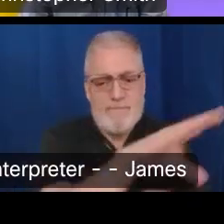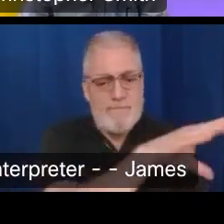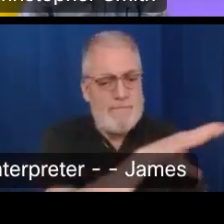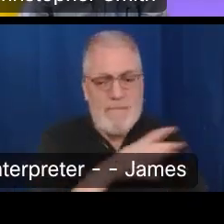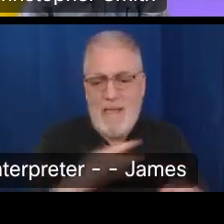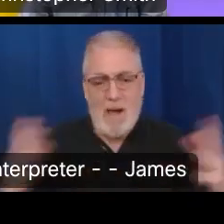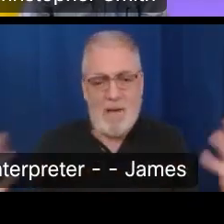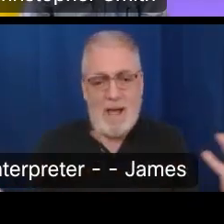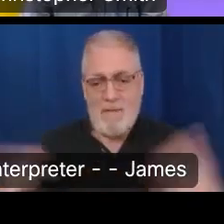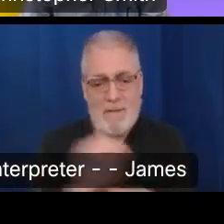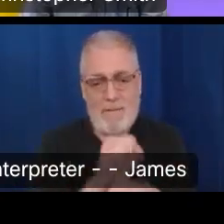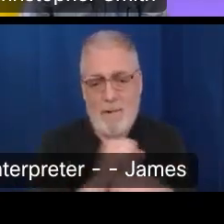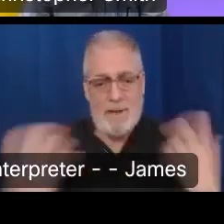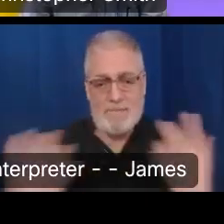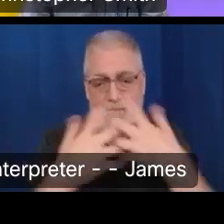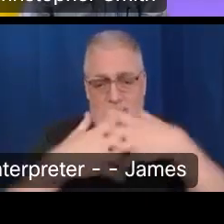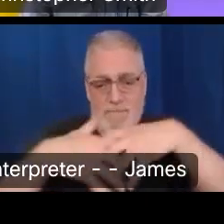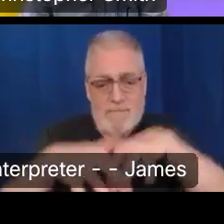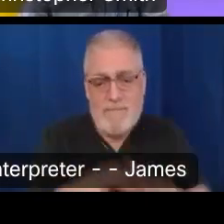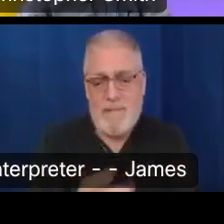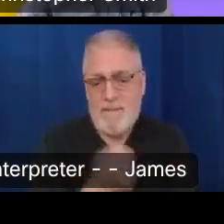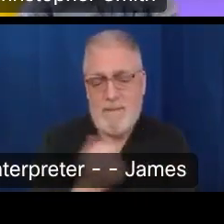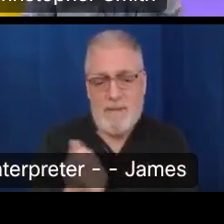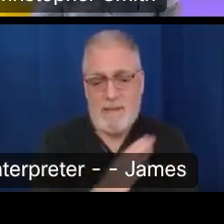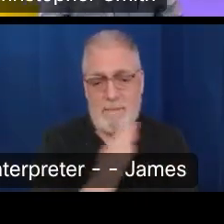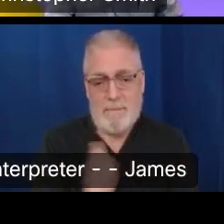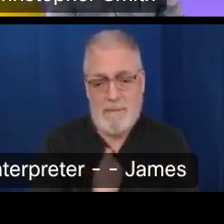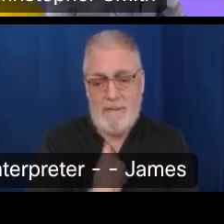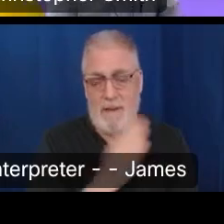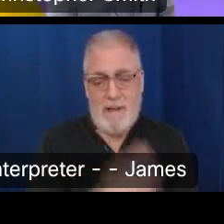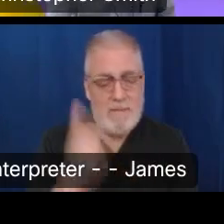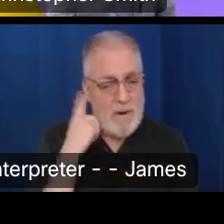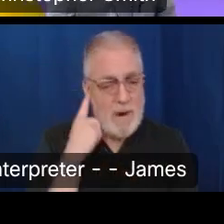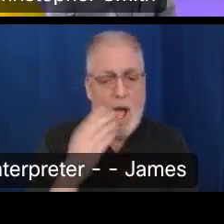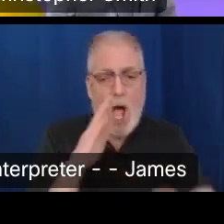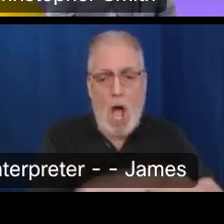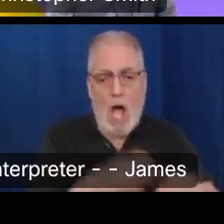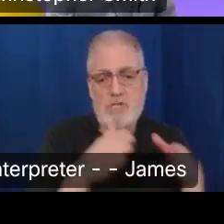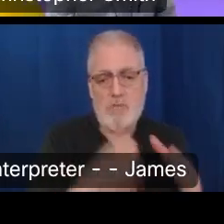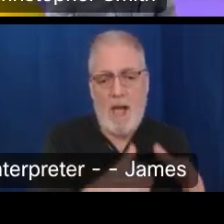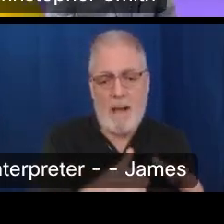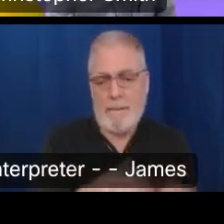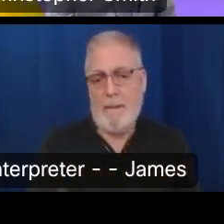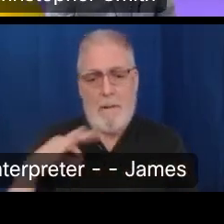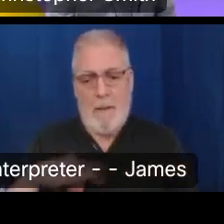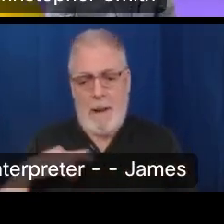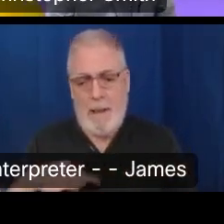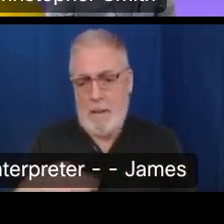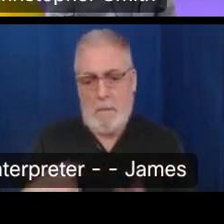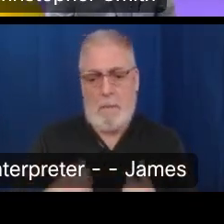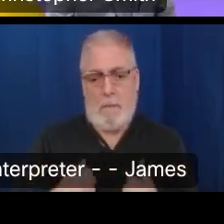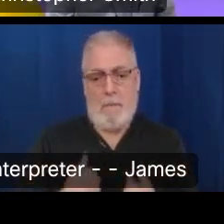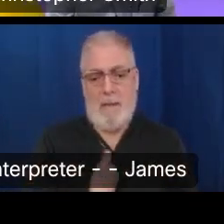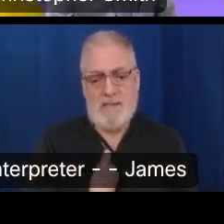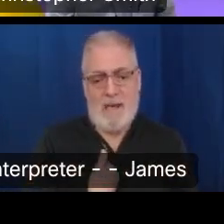with that I hadn't heard of before, the credit program and the on-track program, and I'll look those up on my own, but I